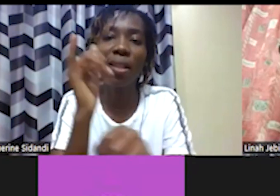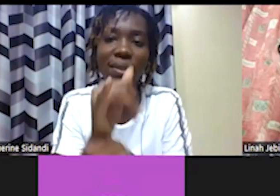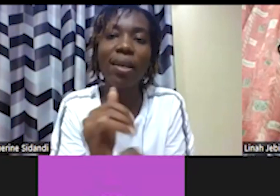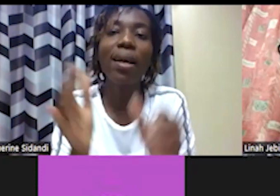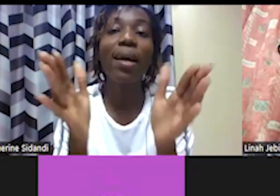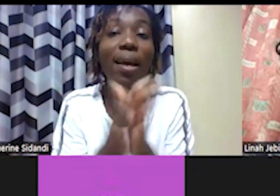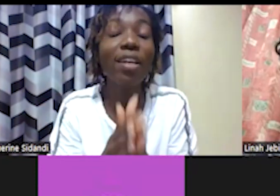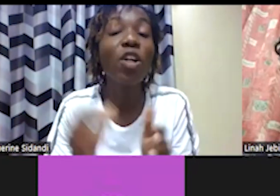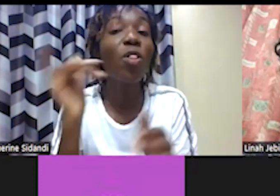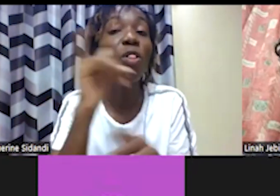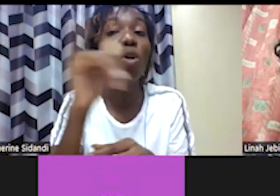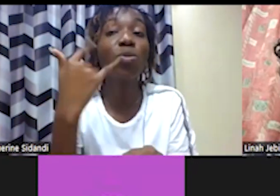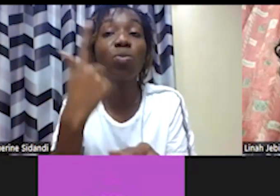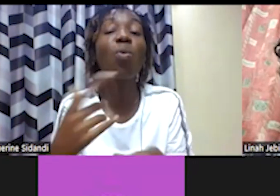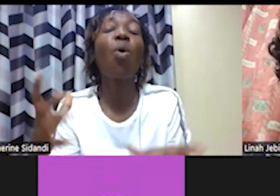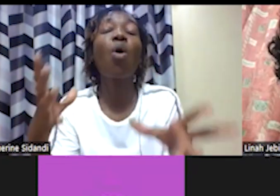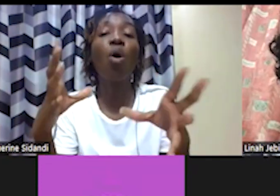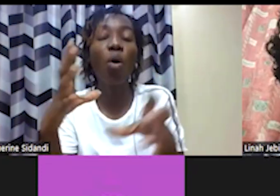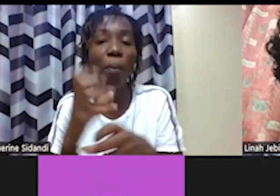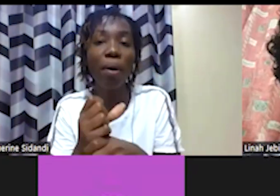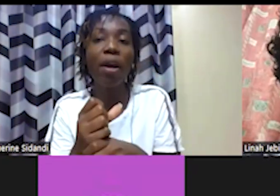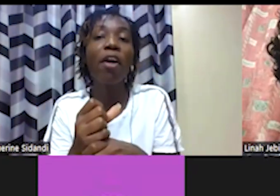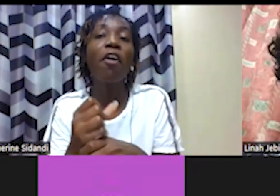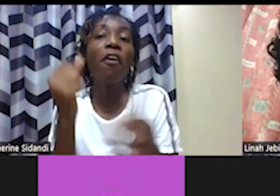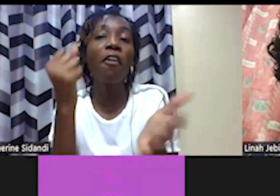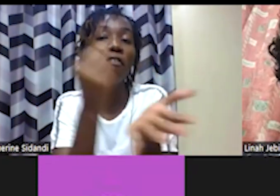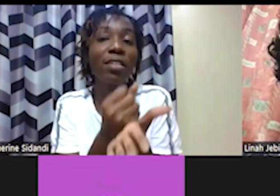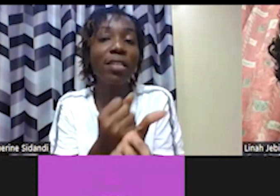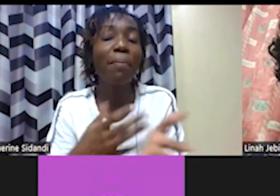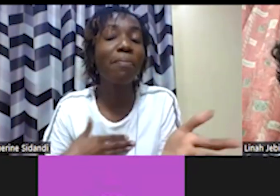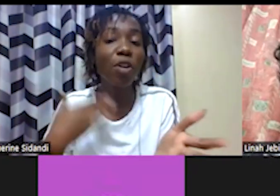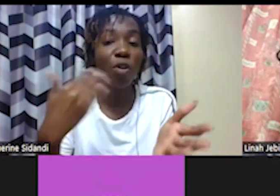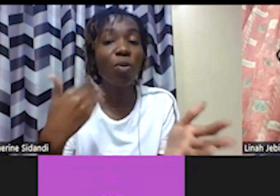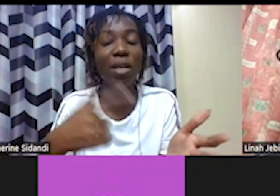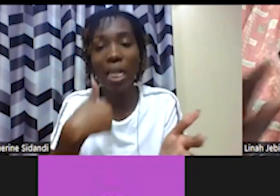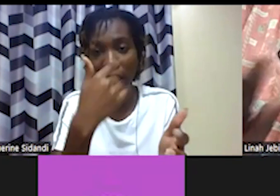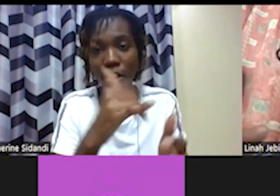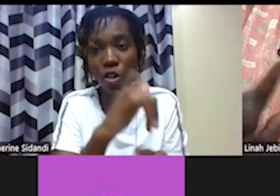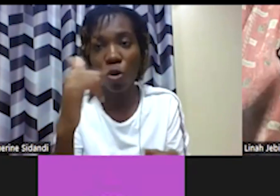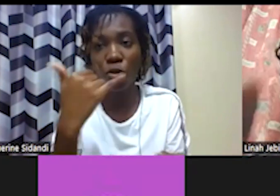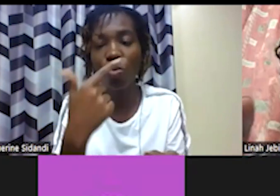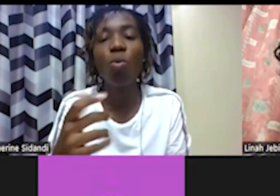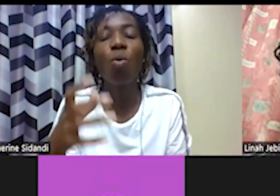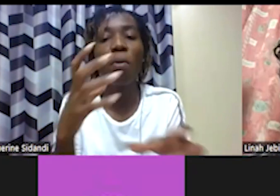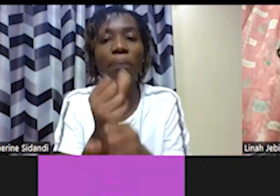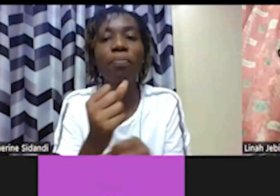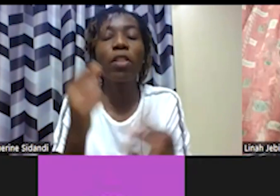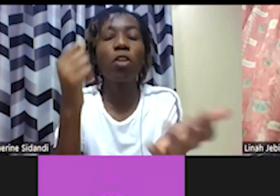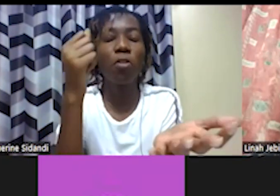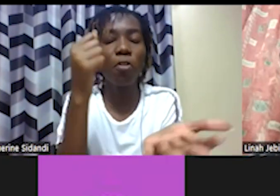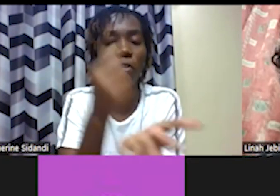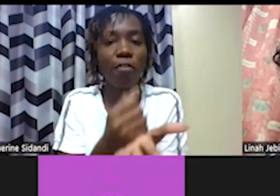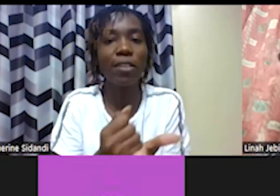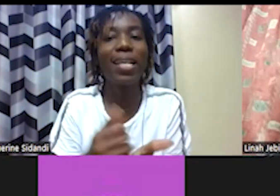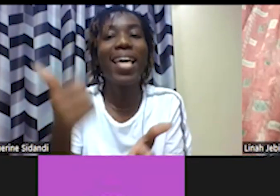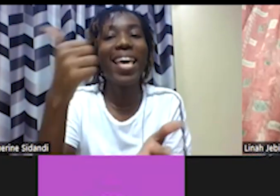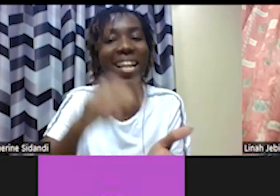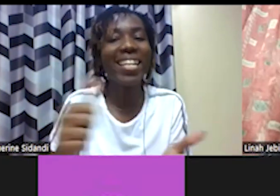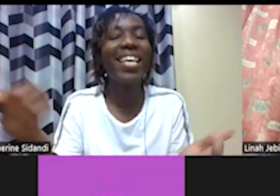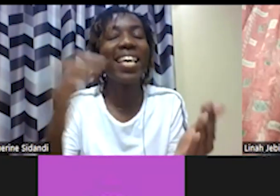who occupy in offices, I always tell those who work in offices, when you leave that seat in every evening, look